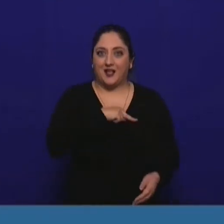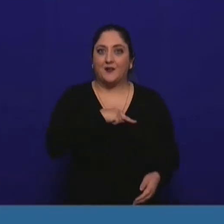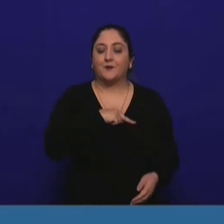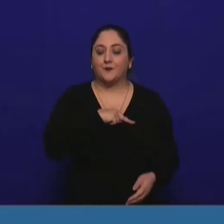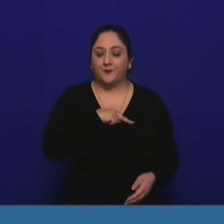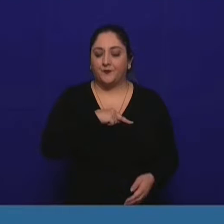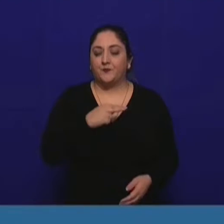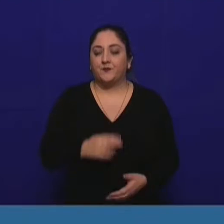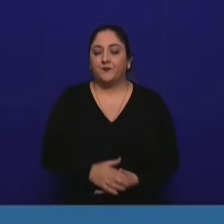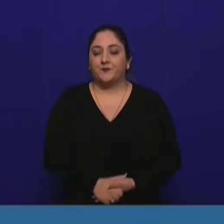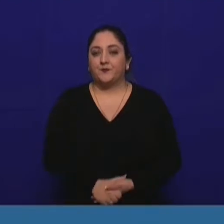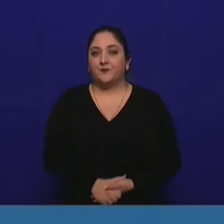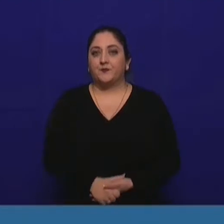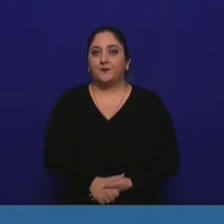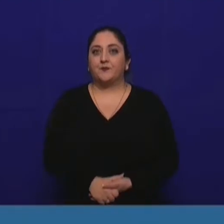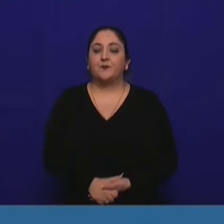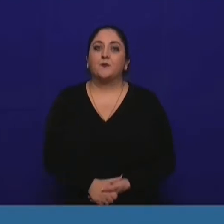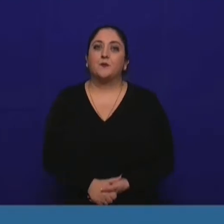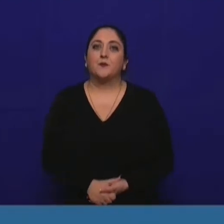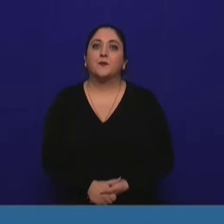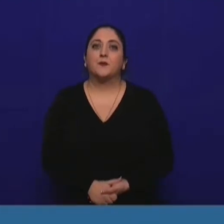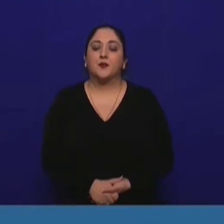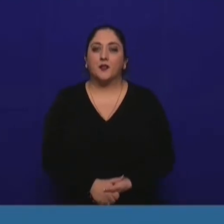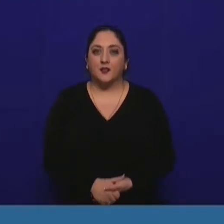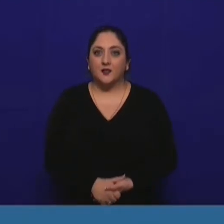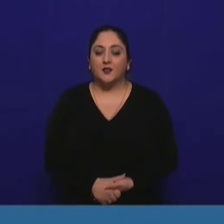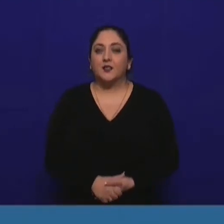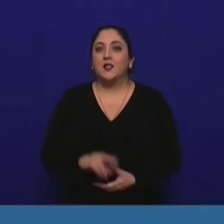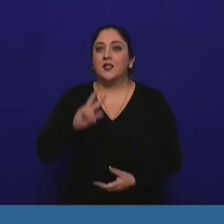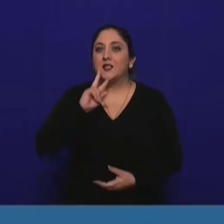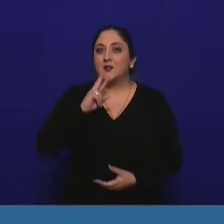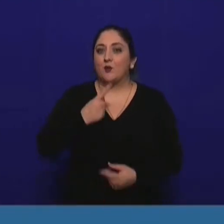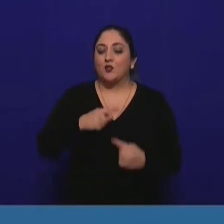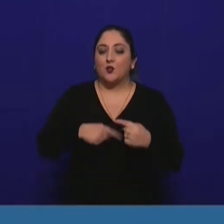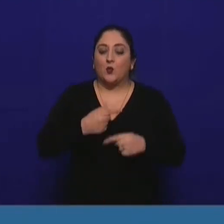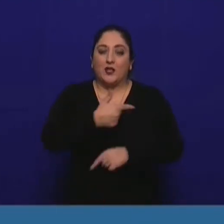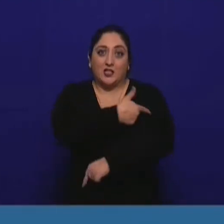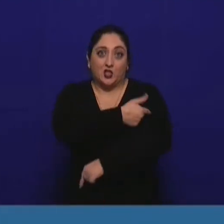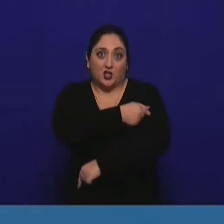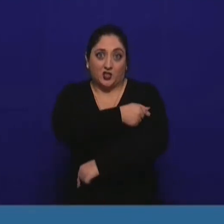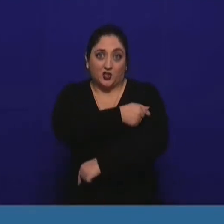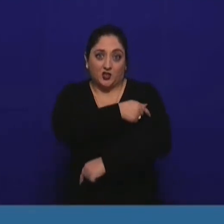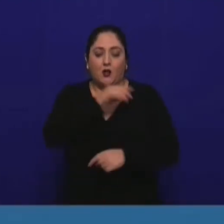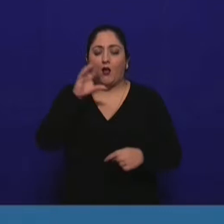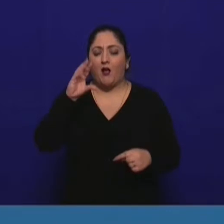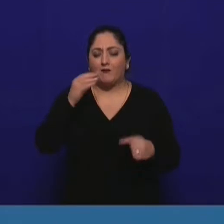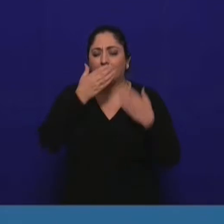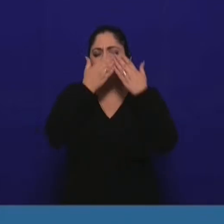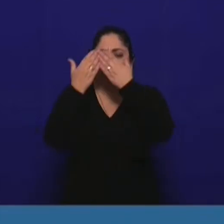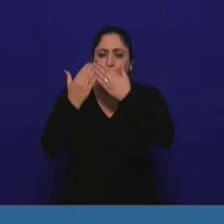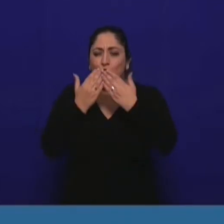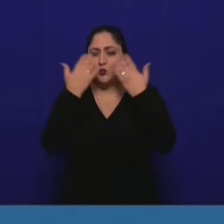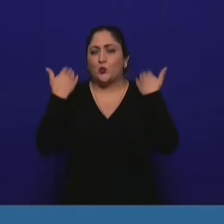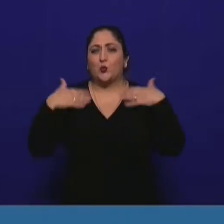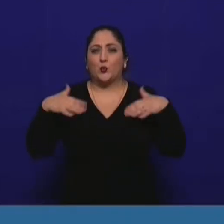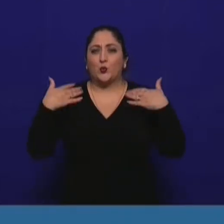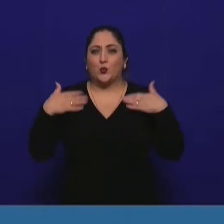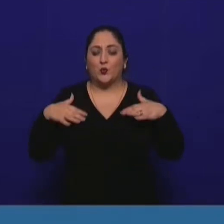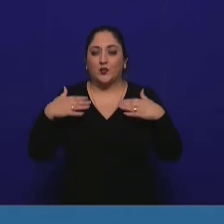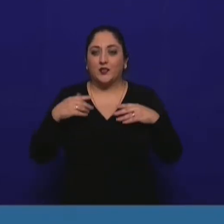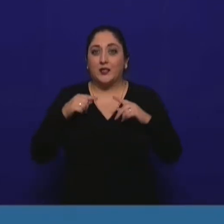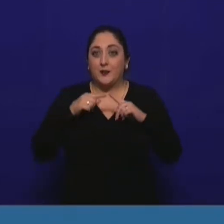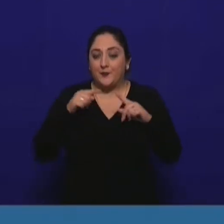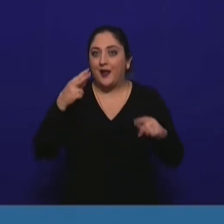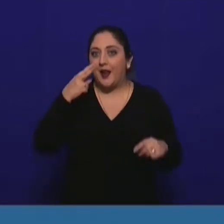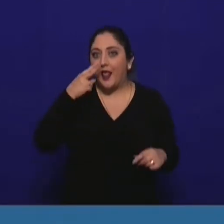dan is-South African variant. Fuq il-vaccines għaddej ħafna studji u l-qegħdin naraw hija li jista' jkollok